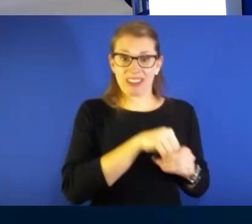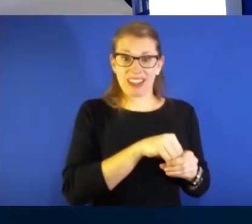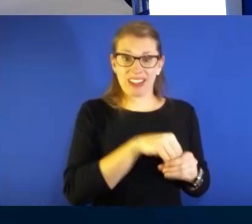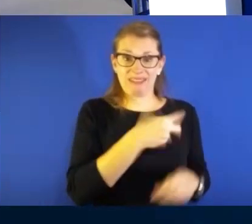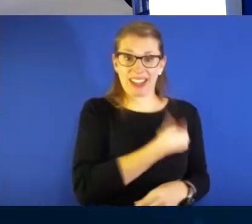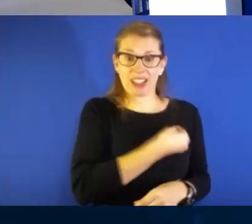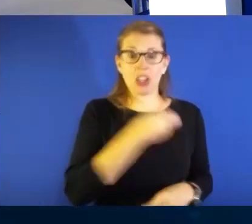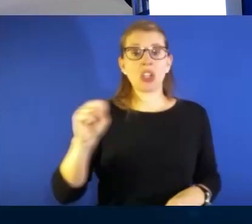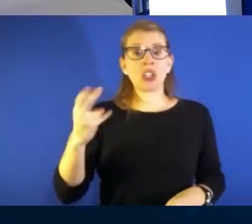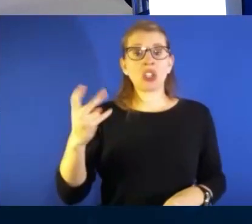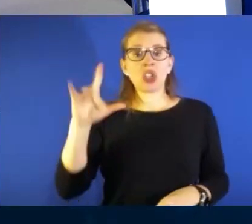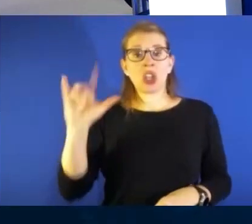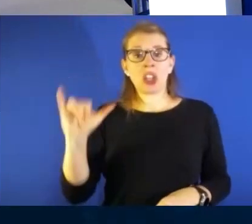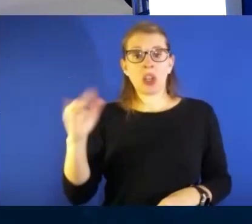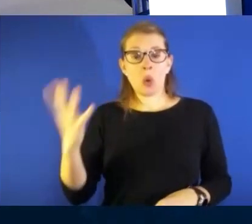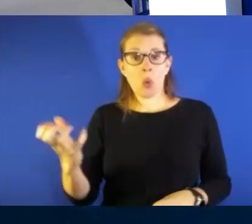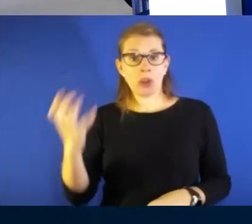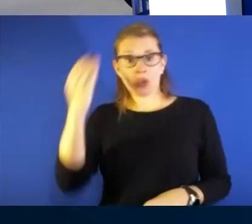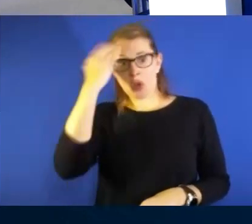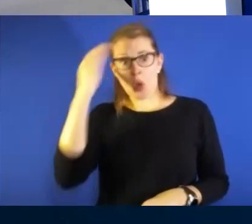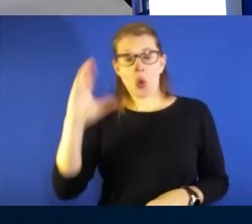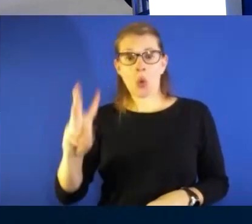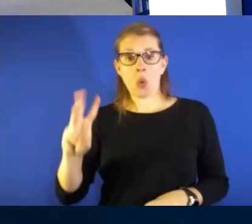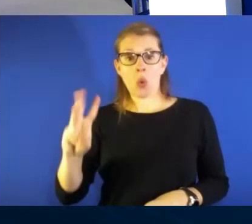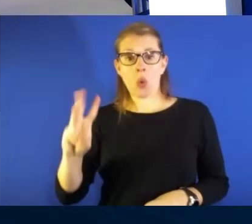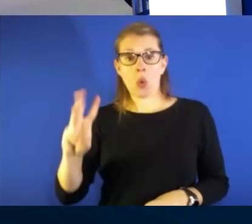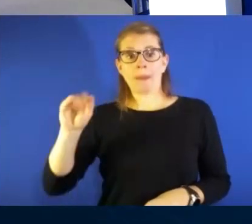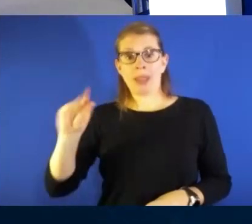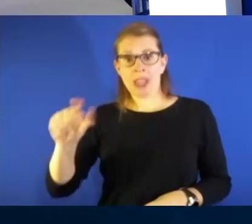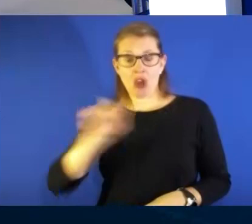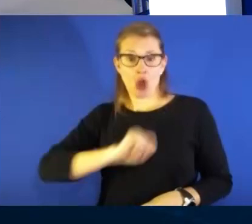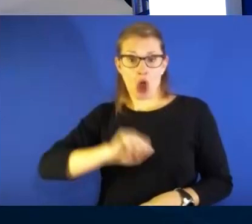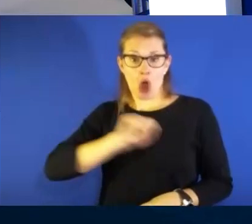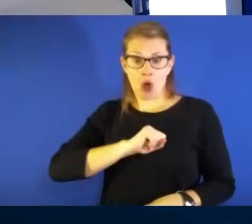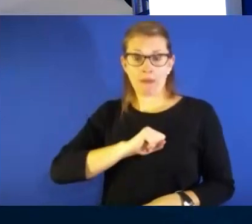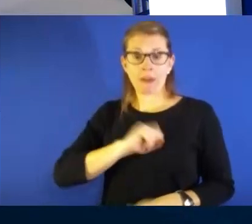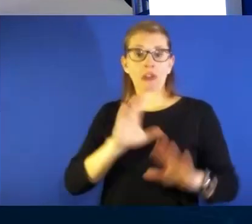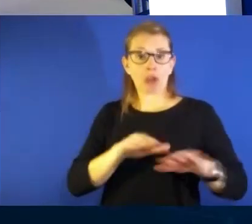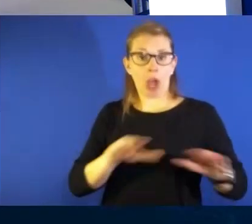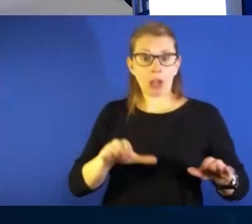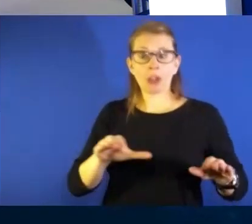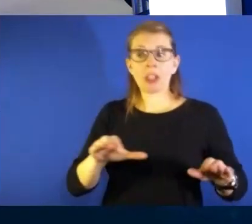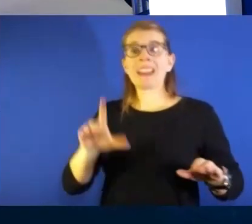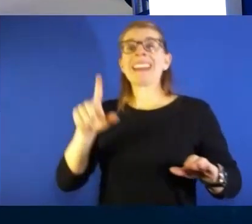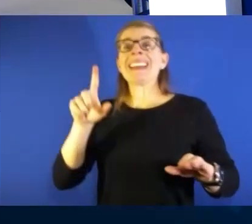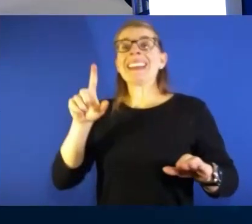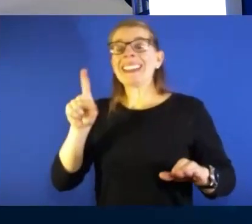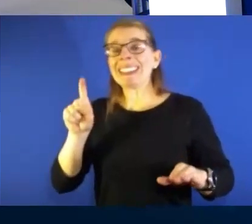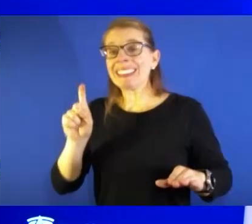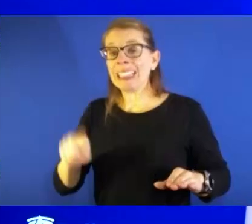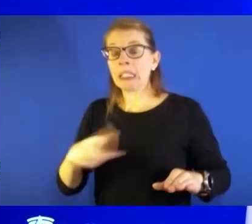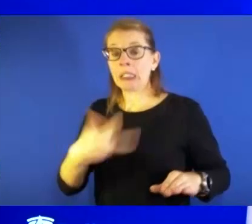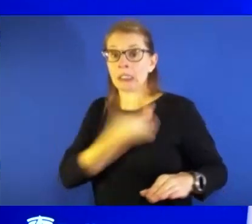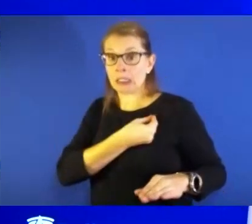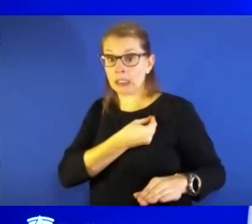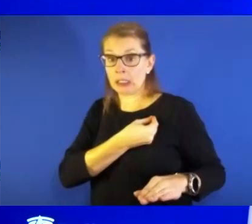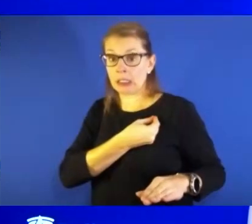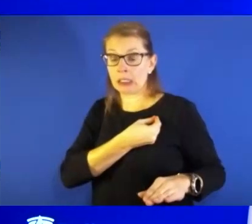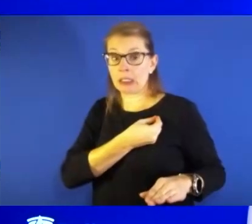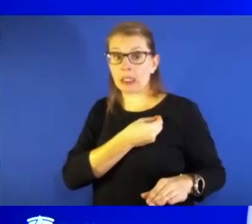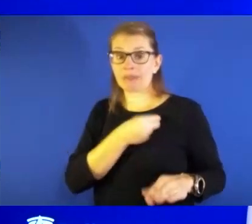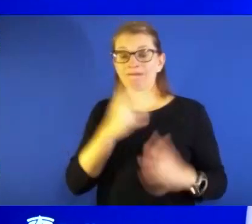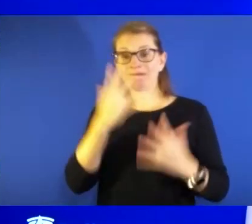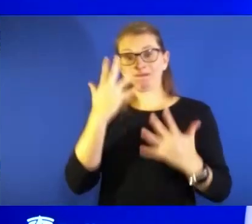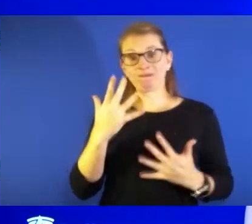to know, if you had whooping cough as a child, do you need a vaccination now that you're an adult and you're over 65? Yeah, unfortunately, immunity